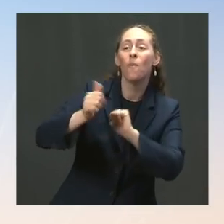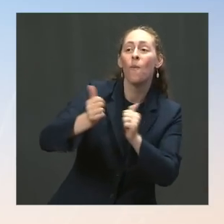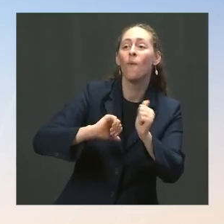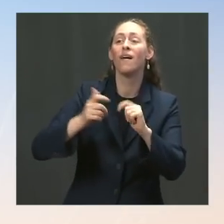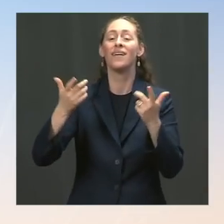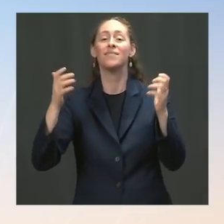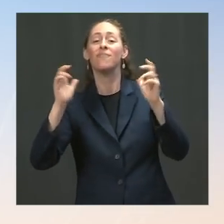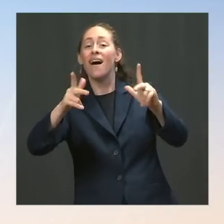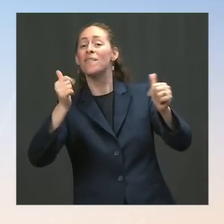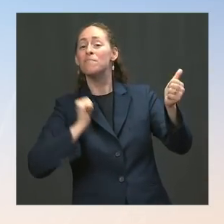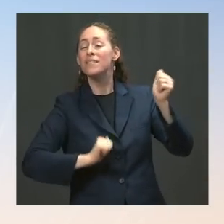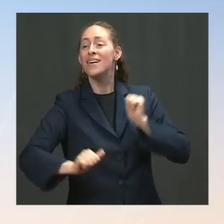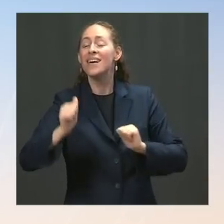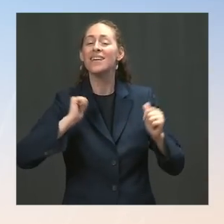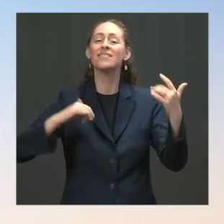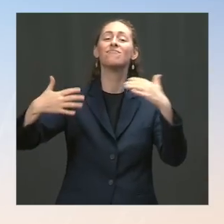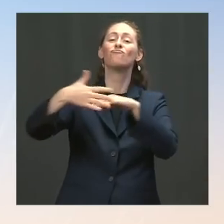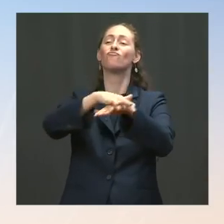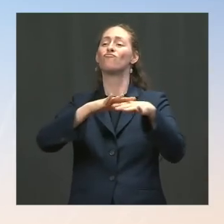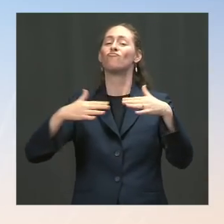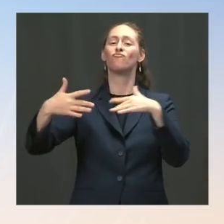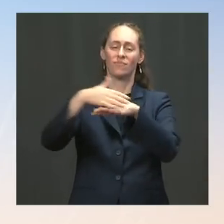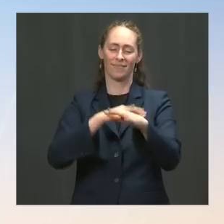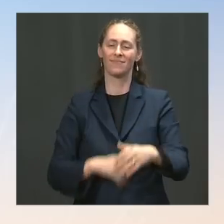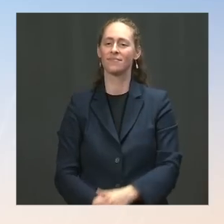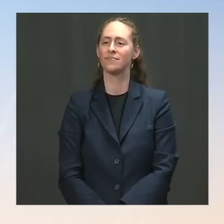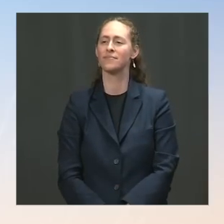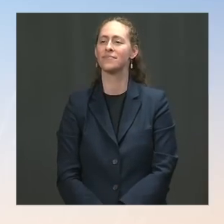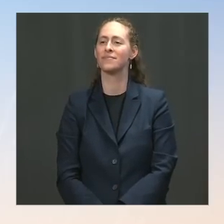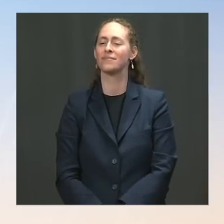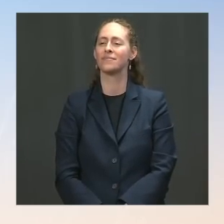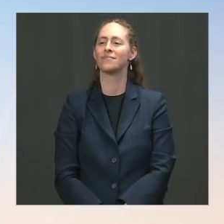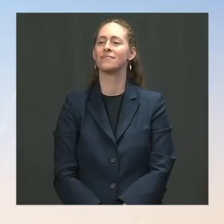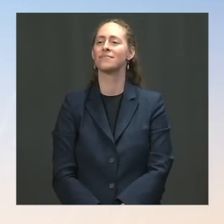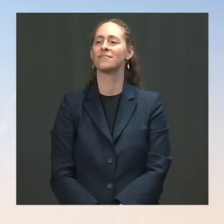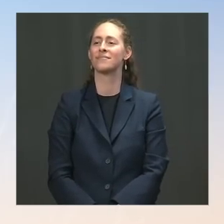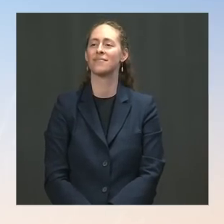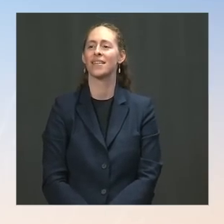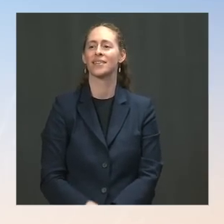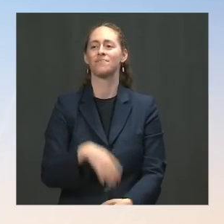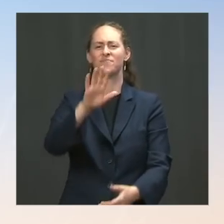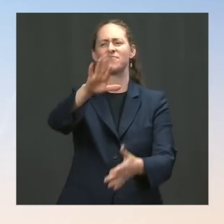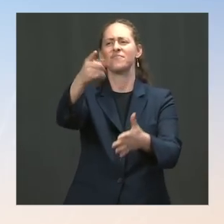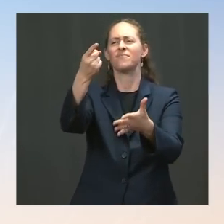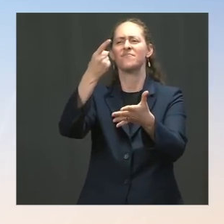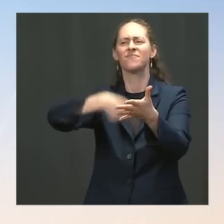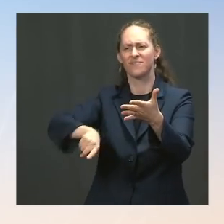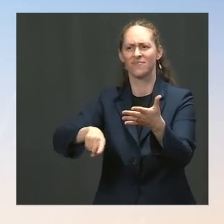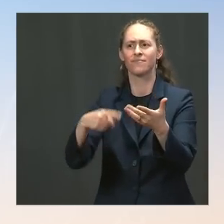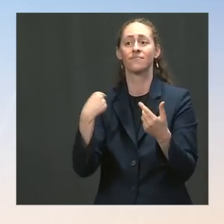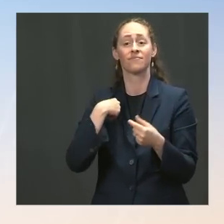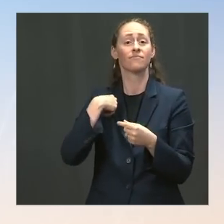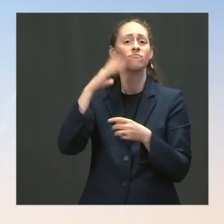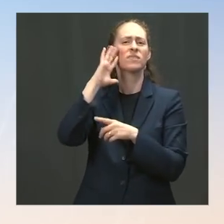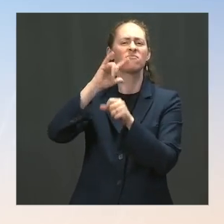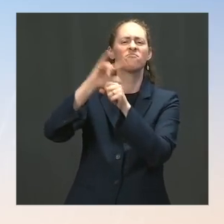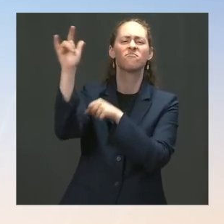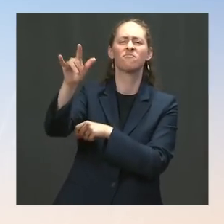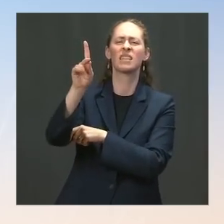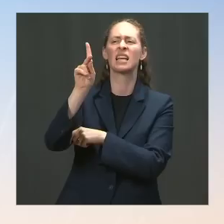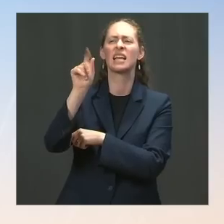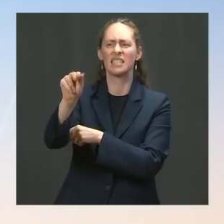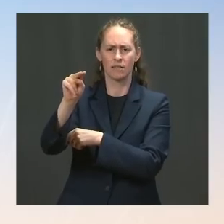be traveling with the second gentleman to Kansas to promote vaccination efforts in that area. I'm additionally excited to lift up some additional efforts